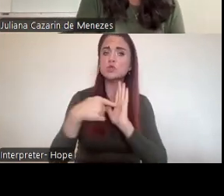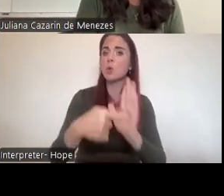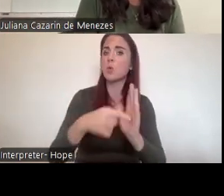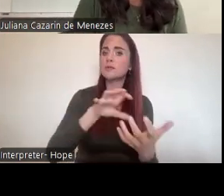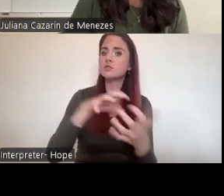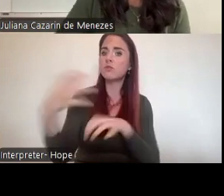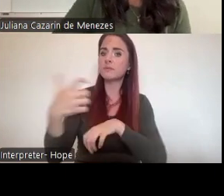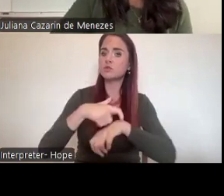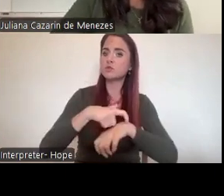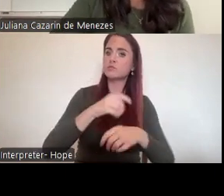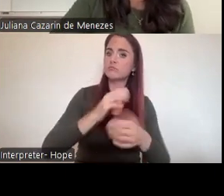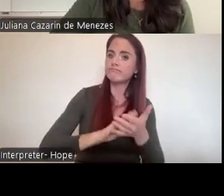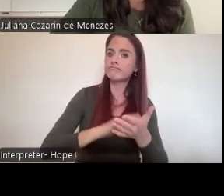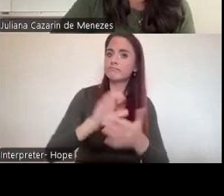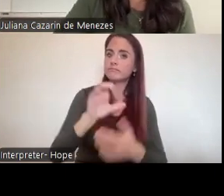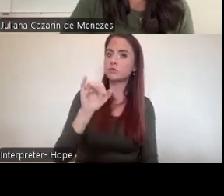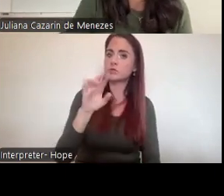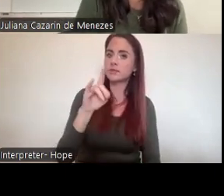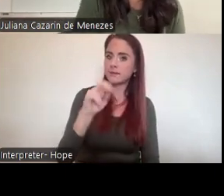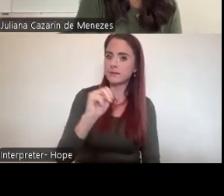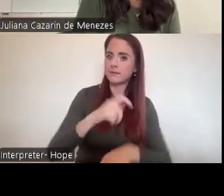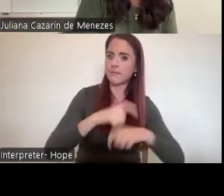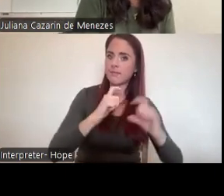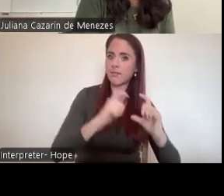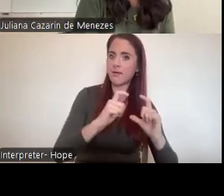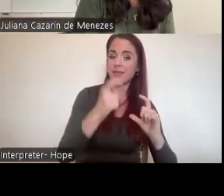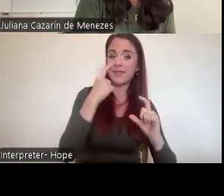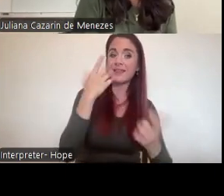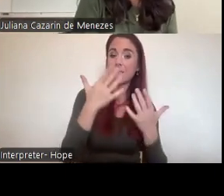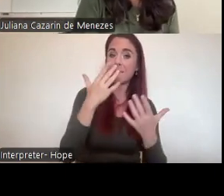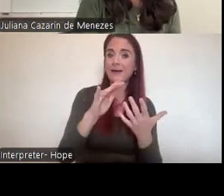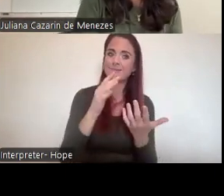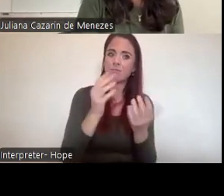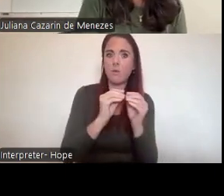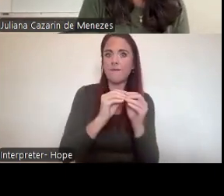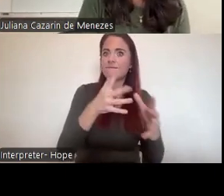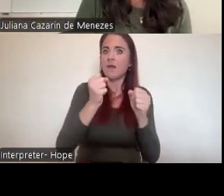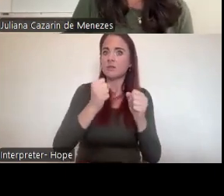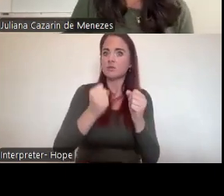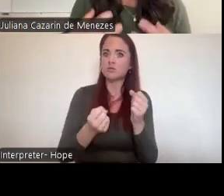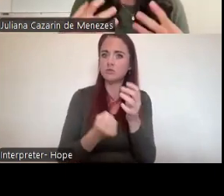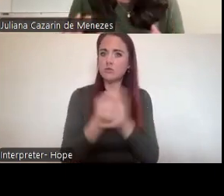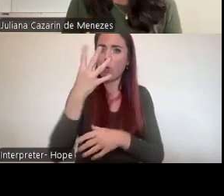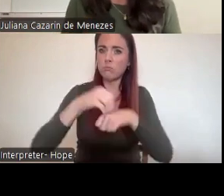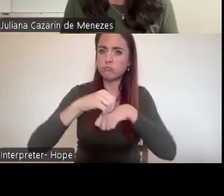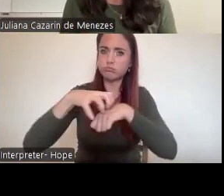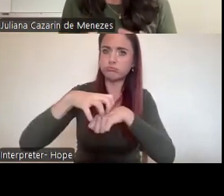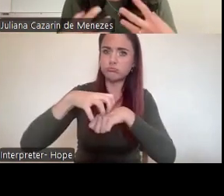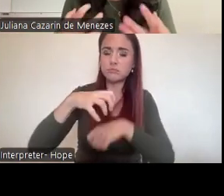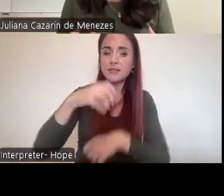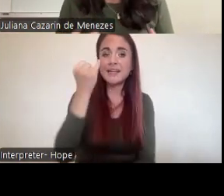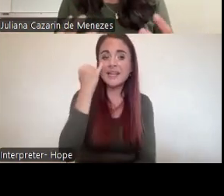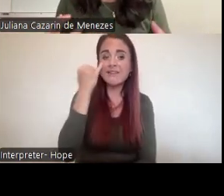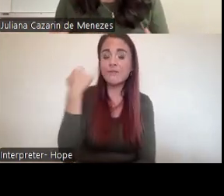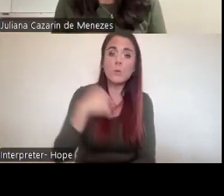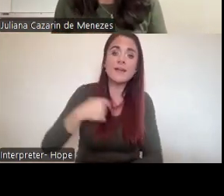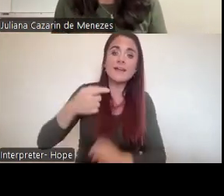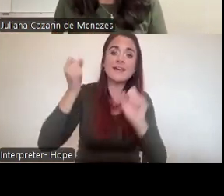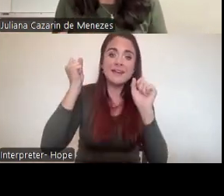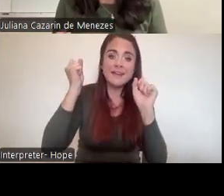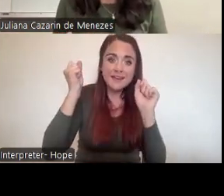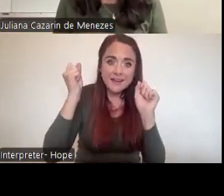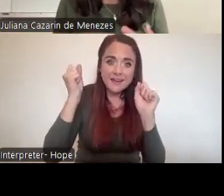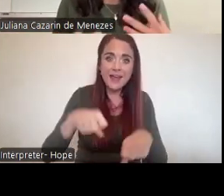circadian clock, which we think that might accelerate tumor growth. So the idea is that if we can restore this